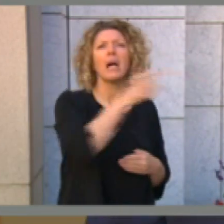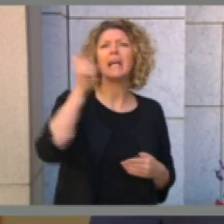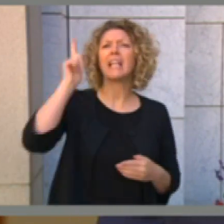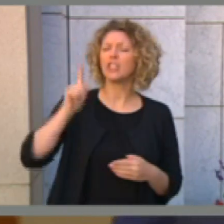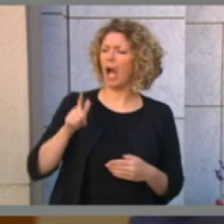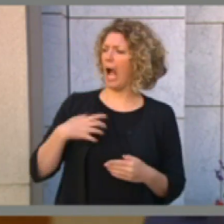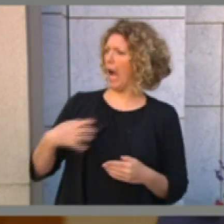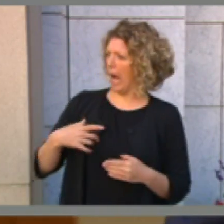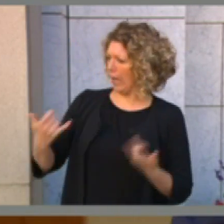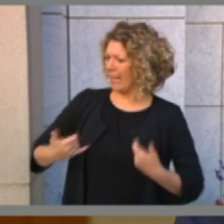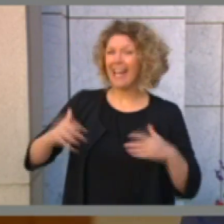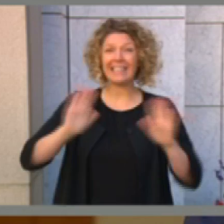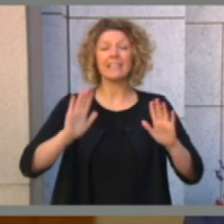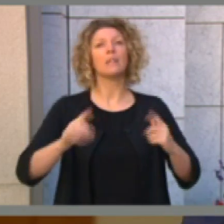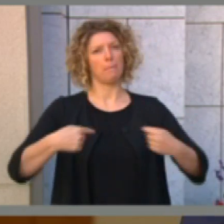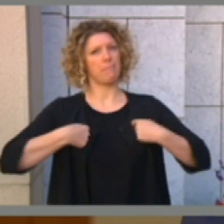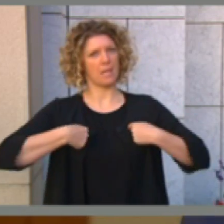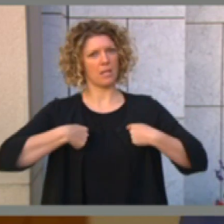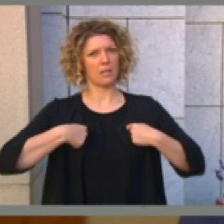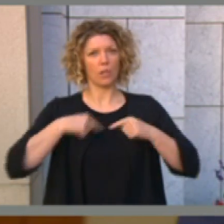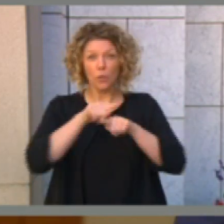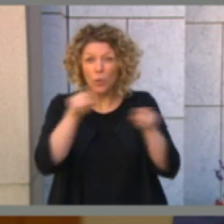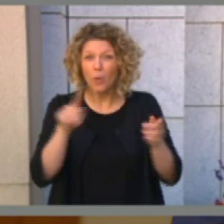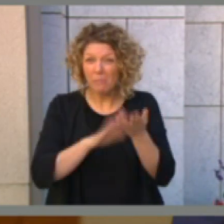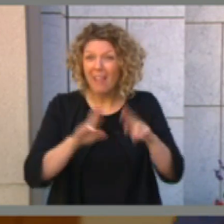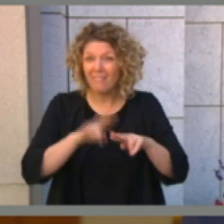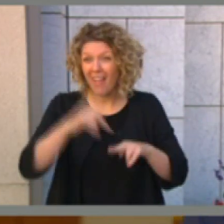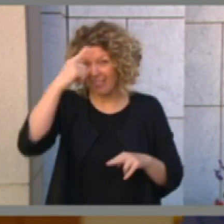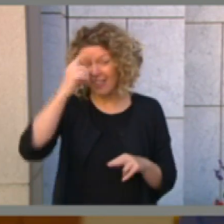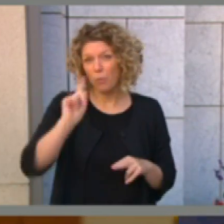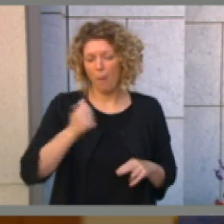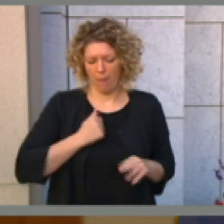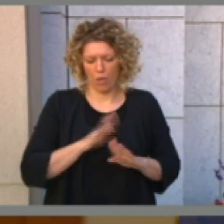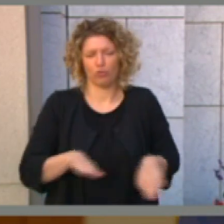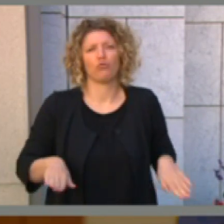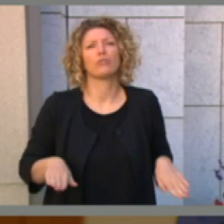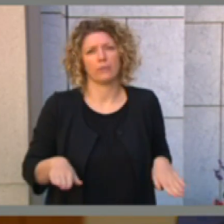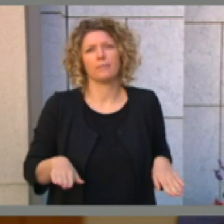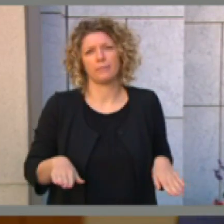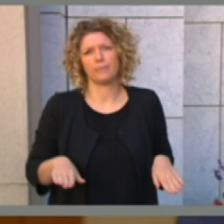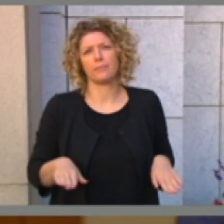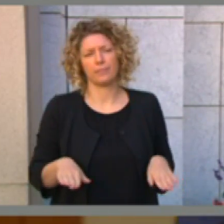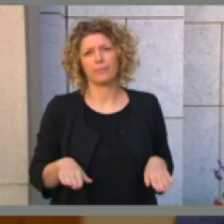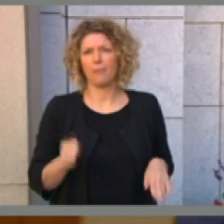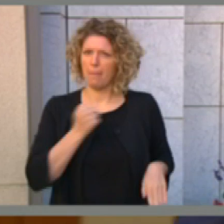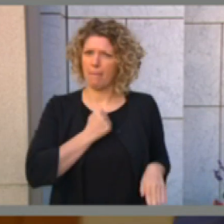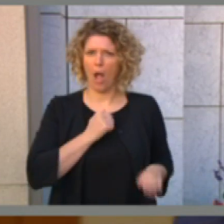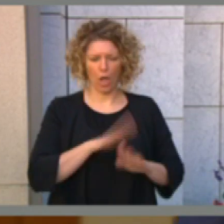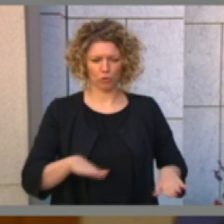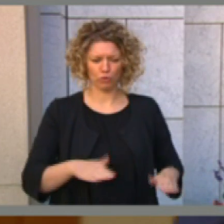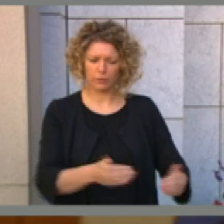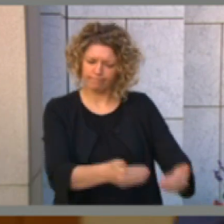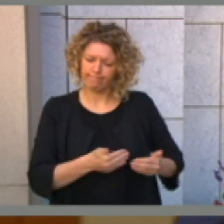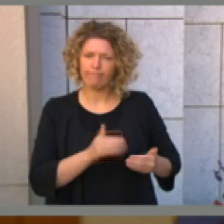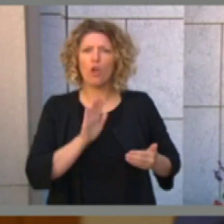if your child is unwell that you are taking action to keep your child out of school. That's your responsibility. Schools